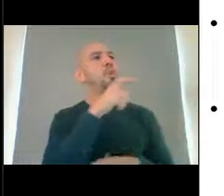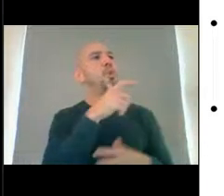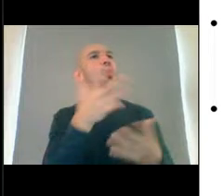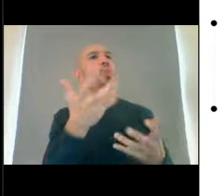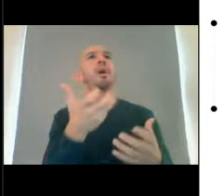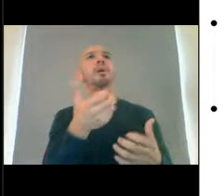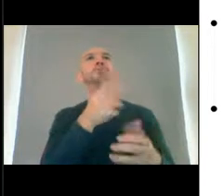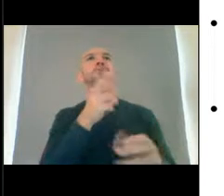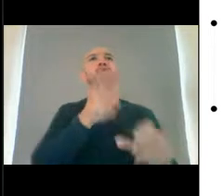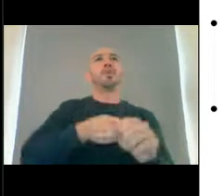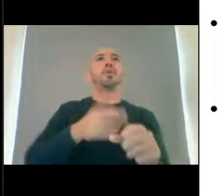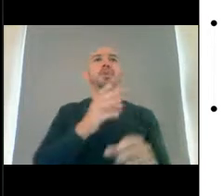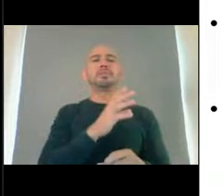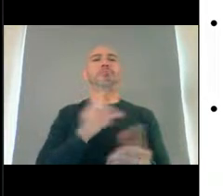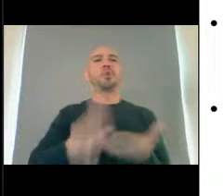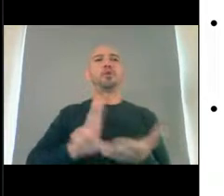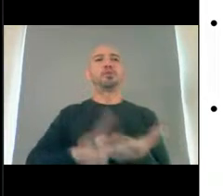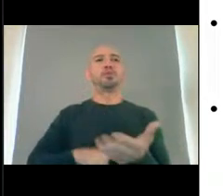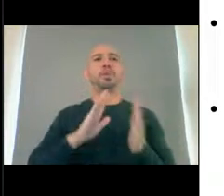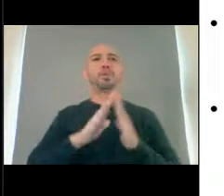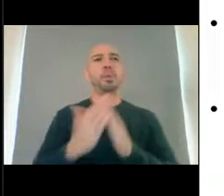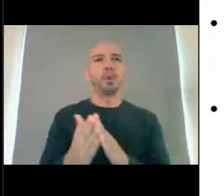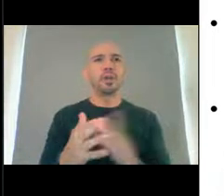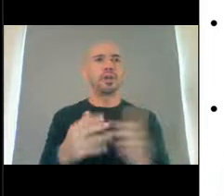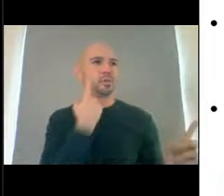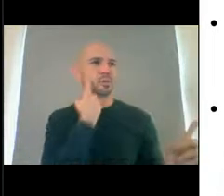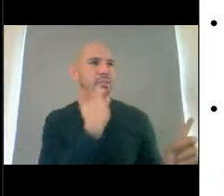community as commissioner who just mentioned